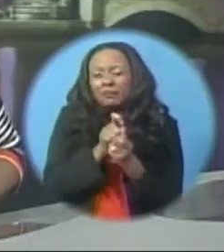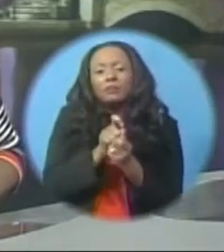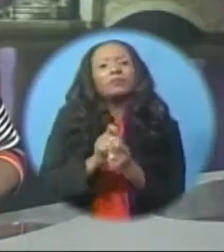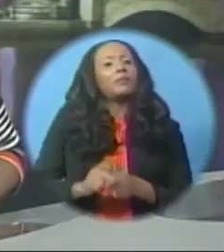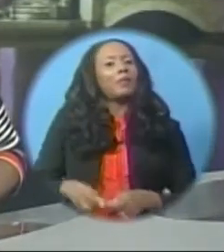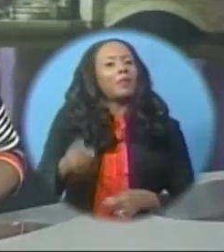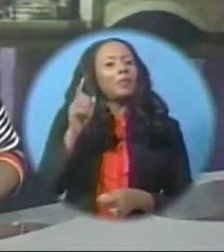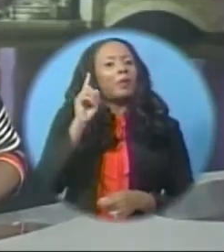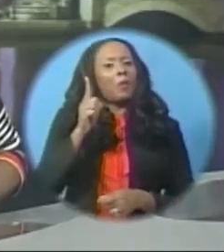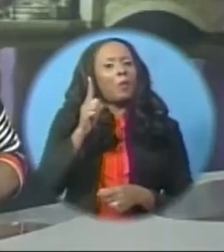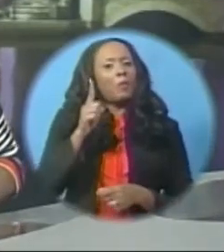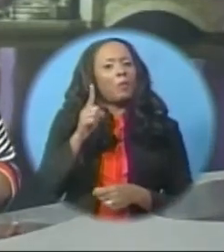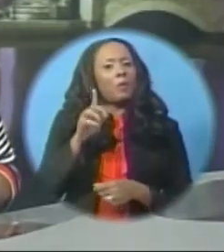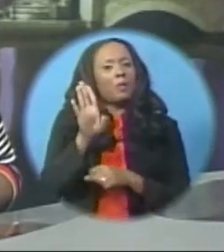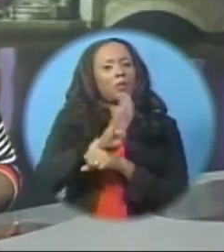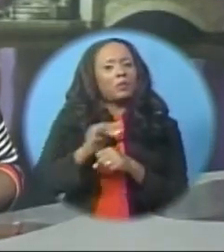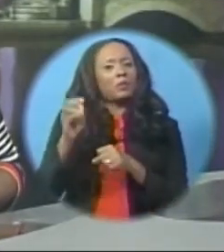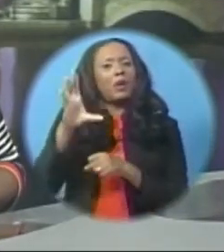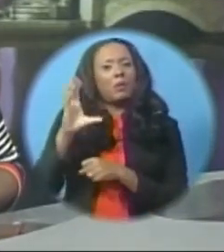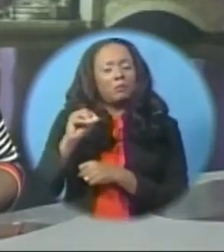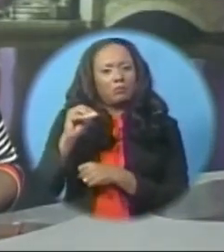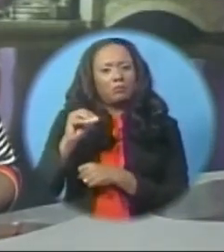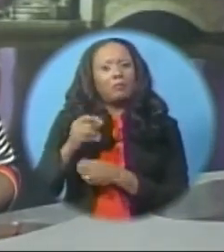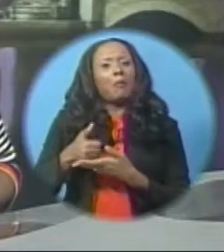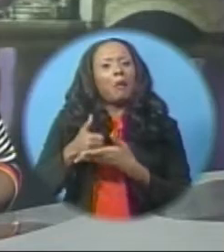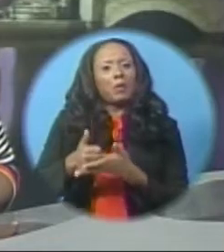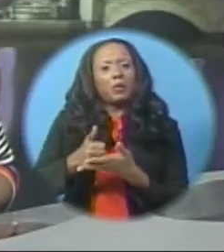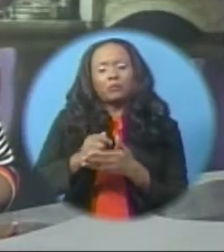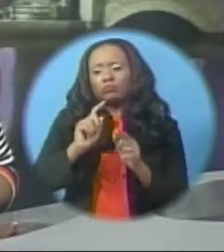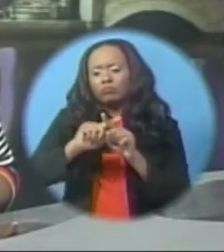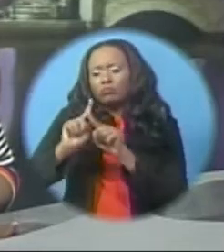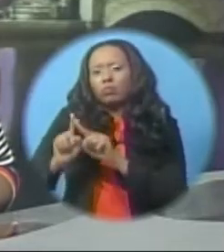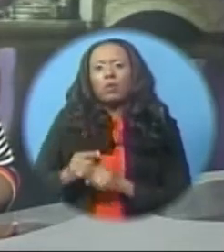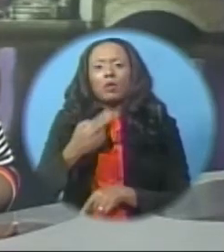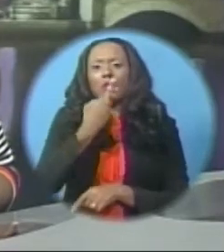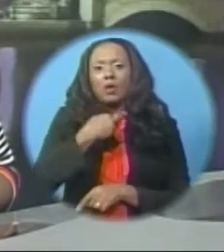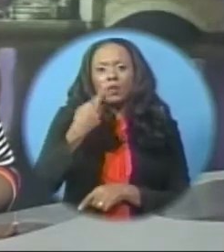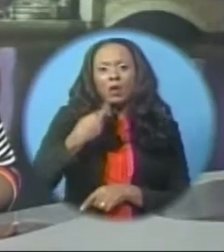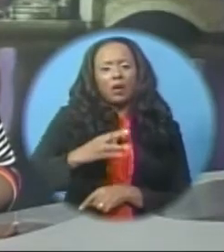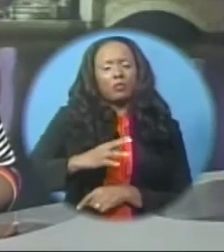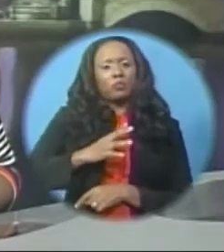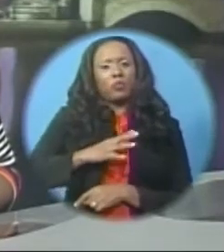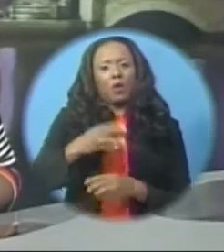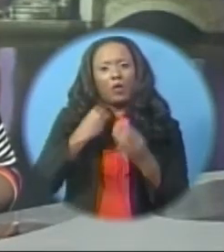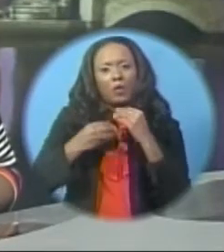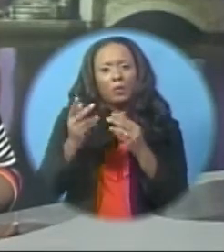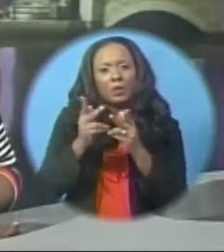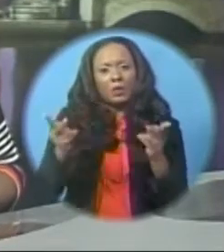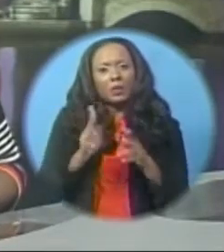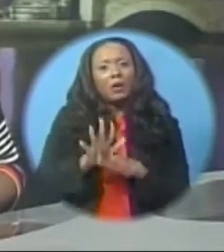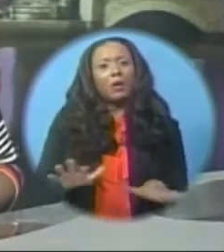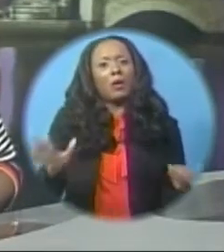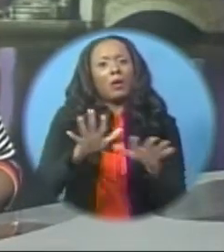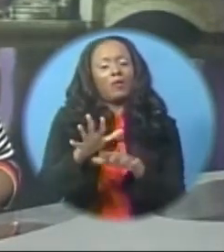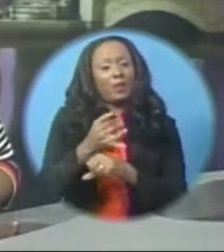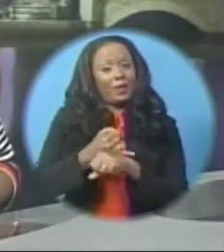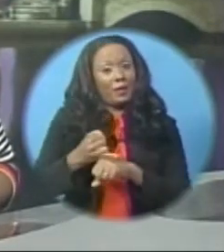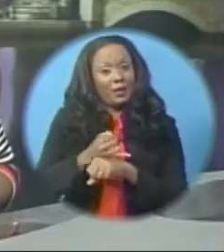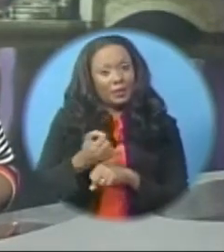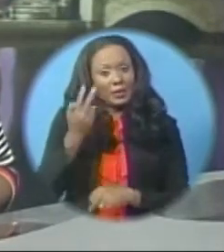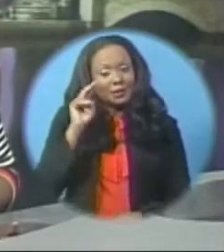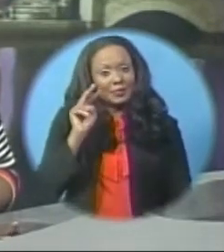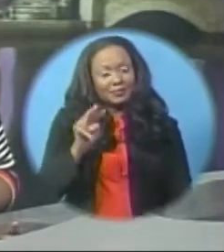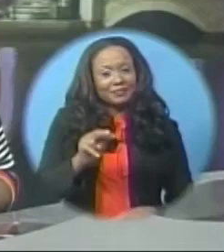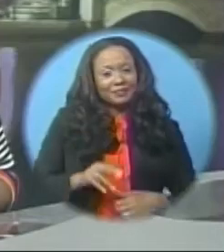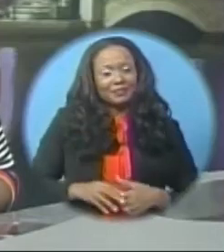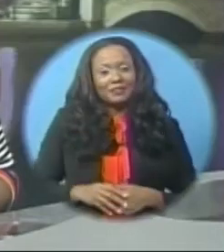local company says it's doing for scores of restaurant chains and fine dining establishments across the island. Lisa Lord has the